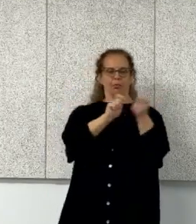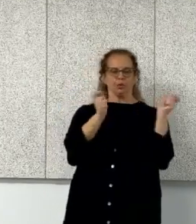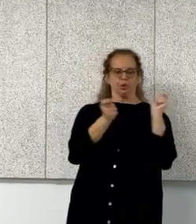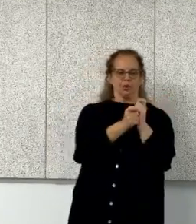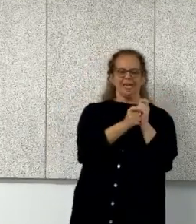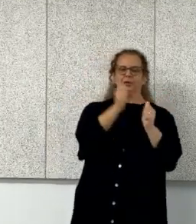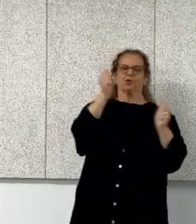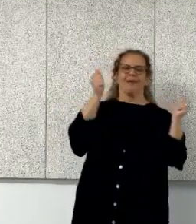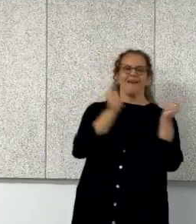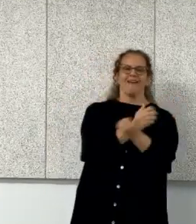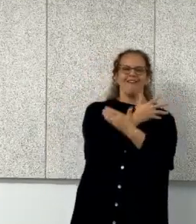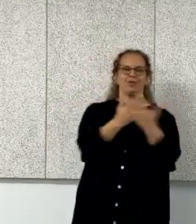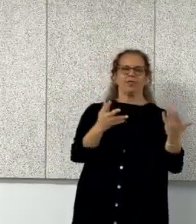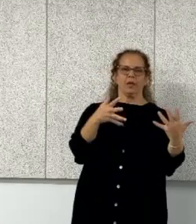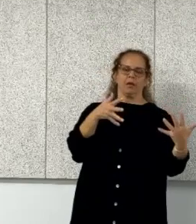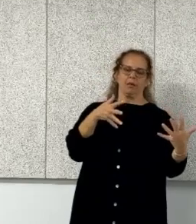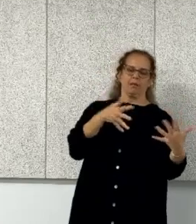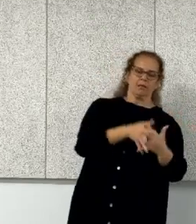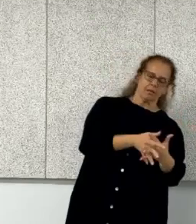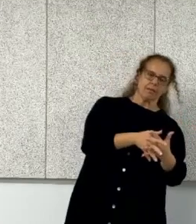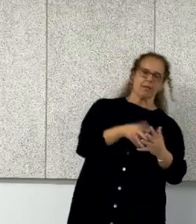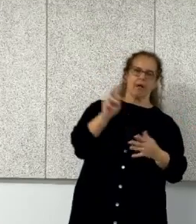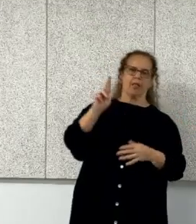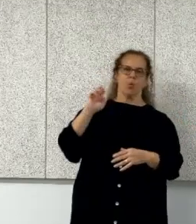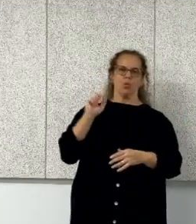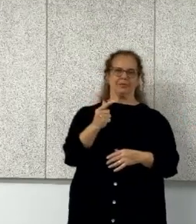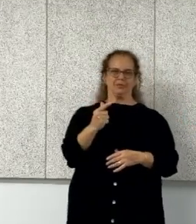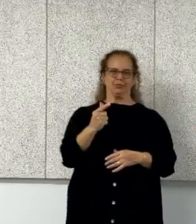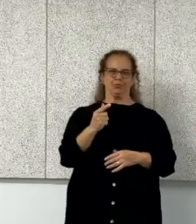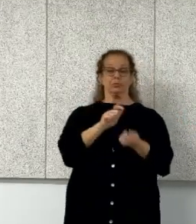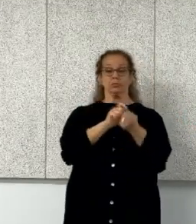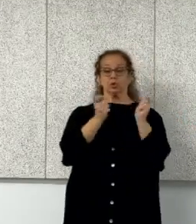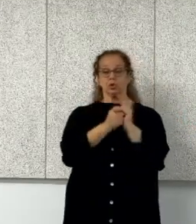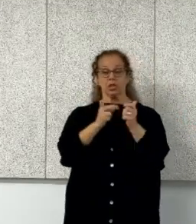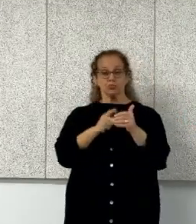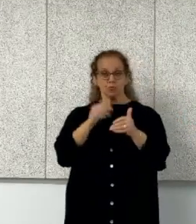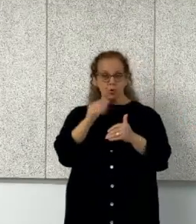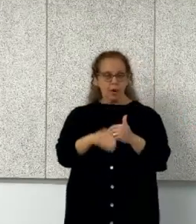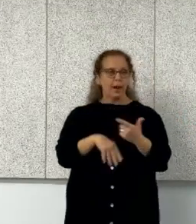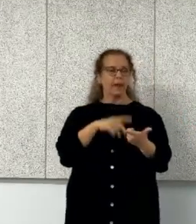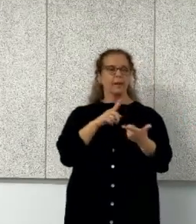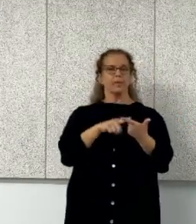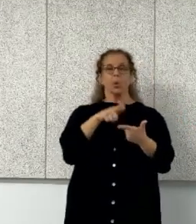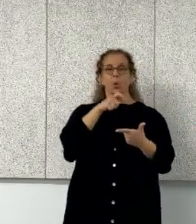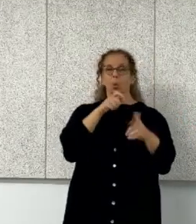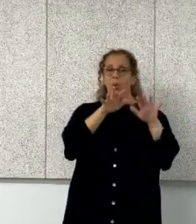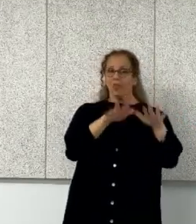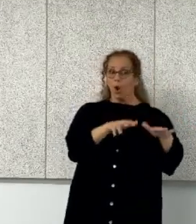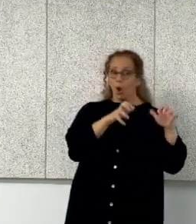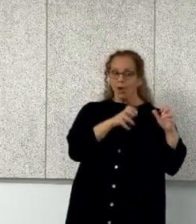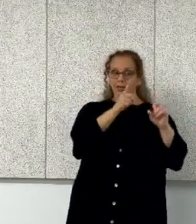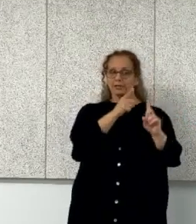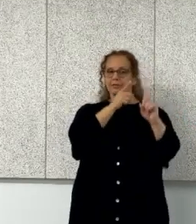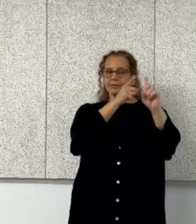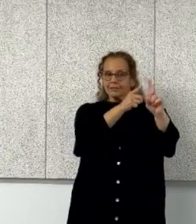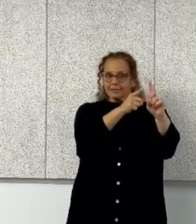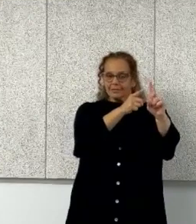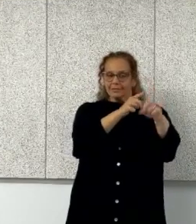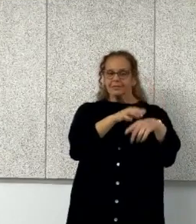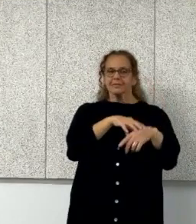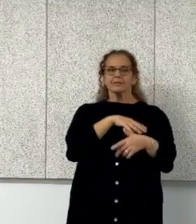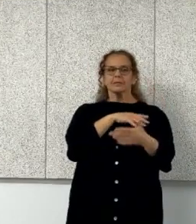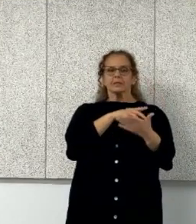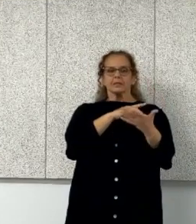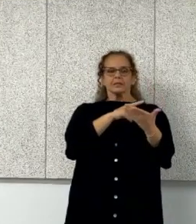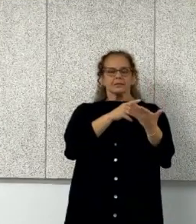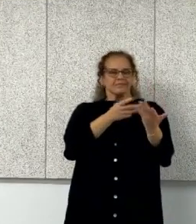So that goes down to what is programmed, who the supporters are, who your core audience is or imagines themselves to be.